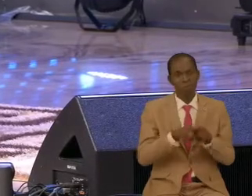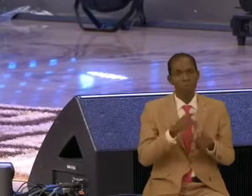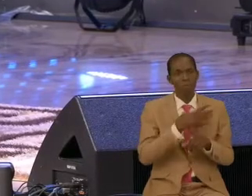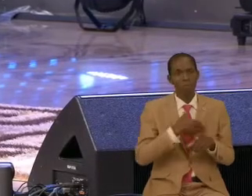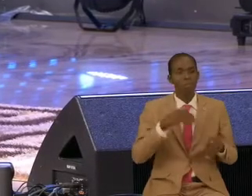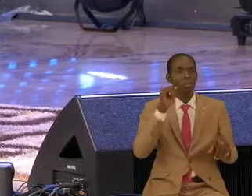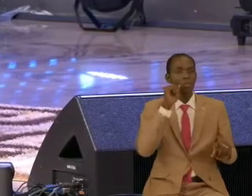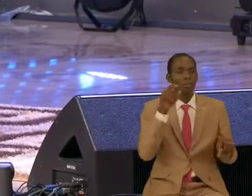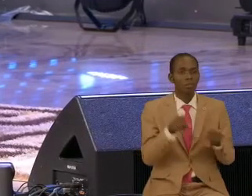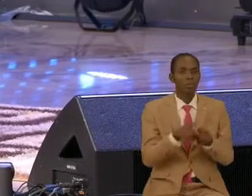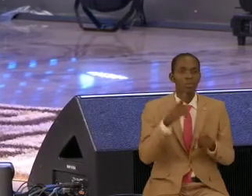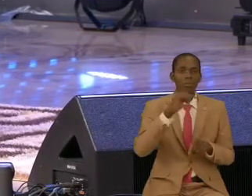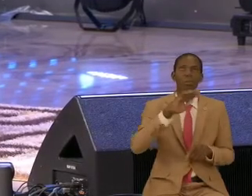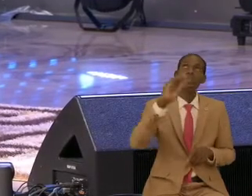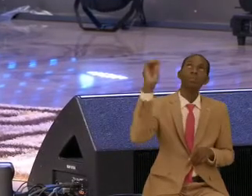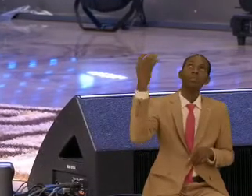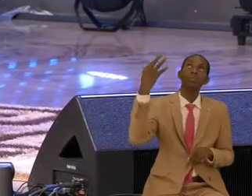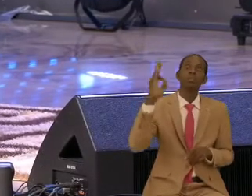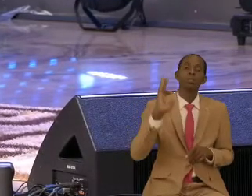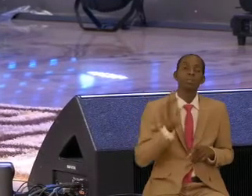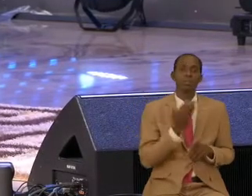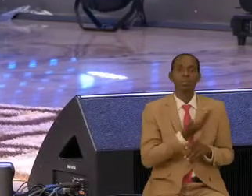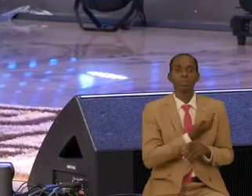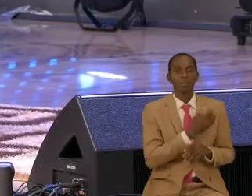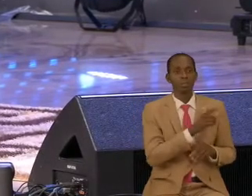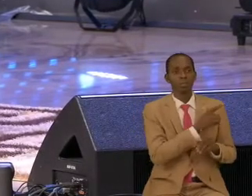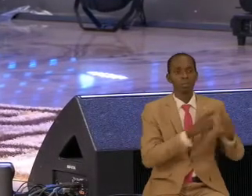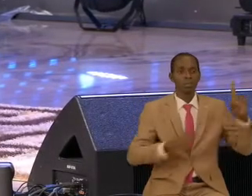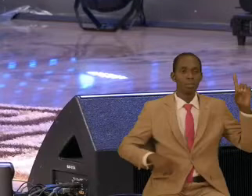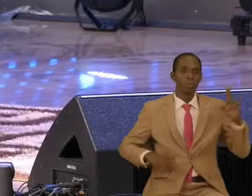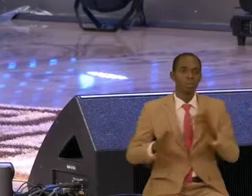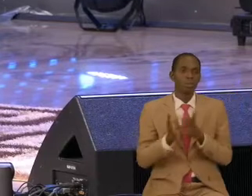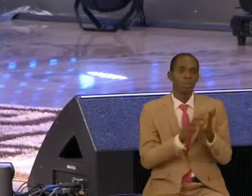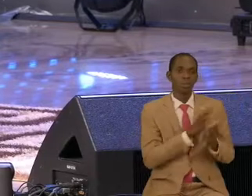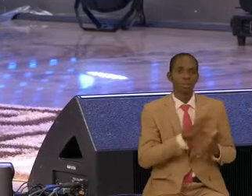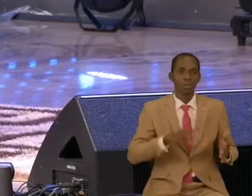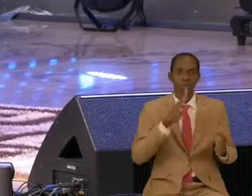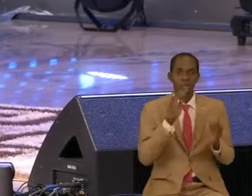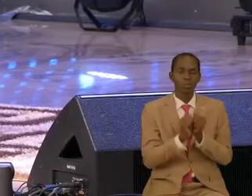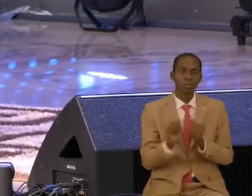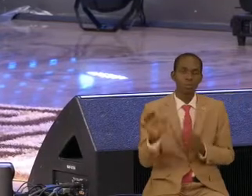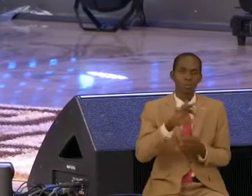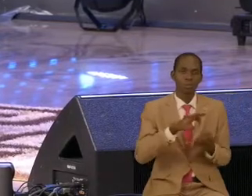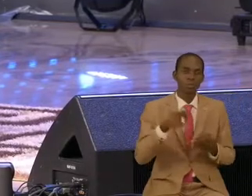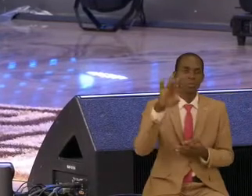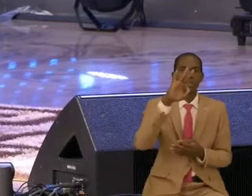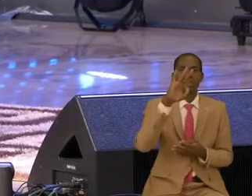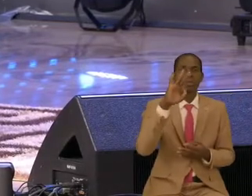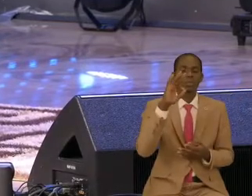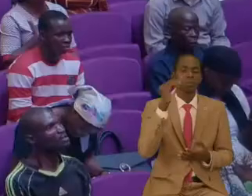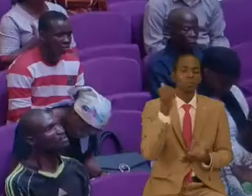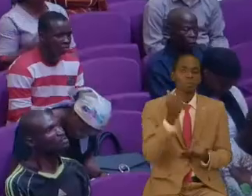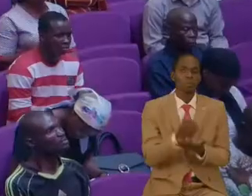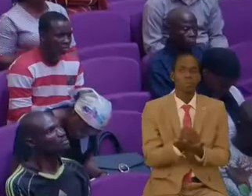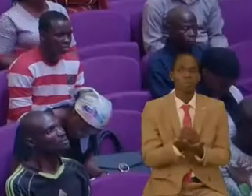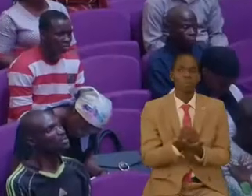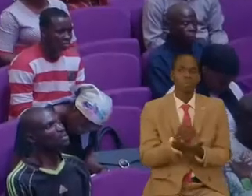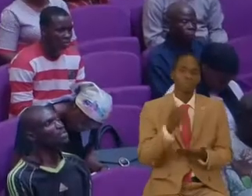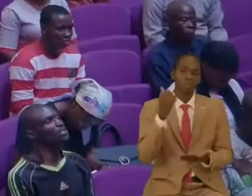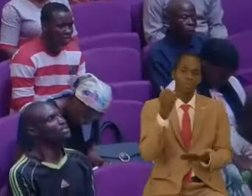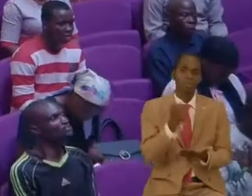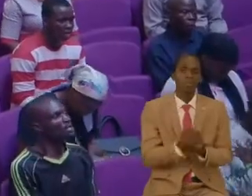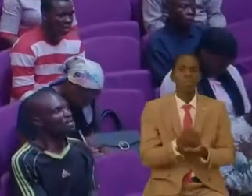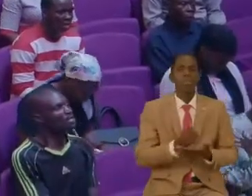the grace of our Lord Jesus Christ be with your spirit. Amen.